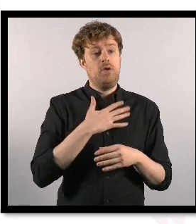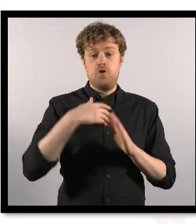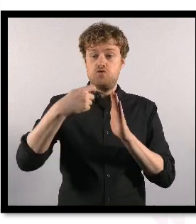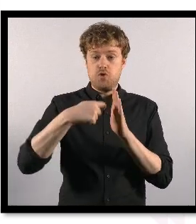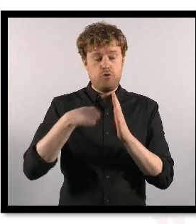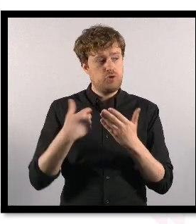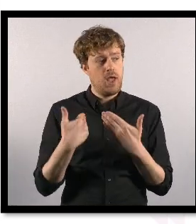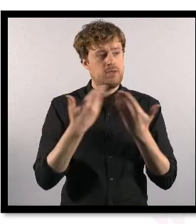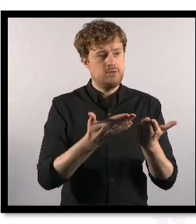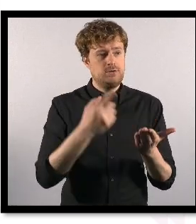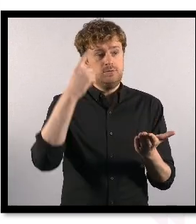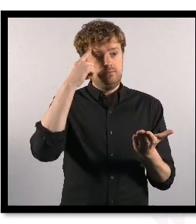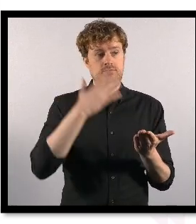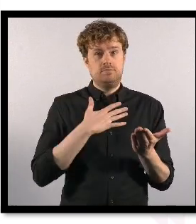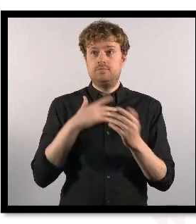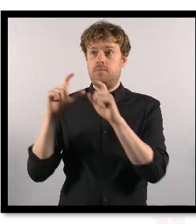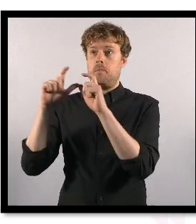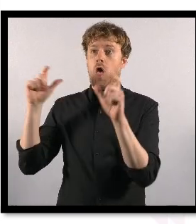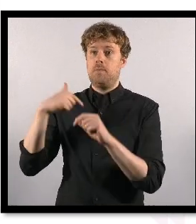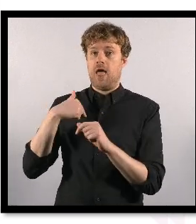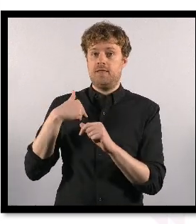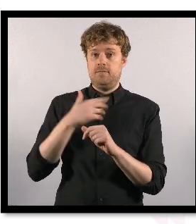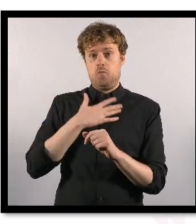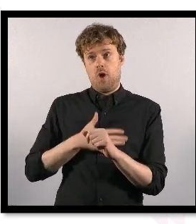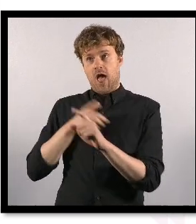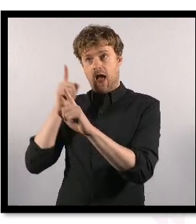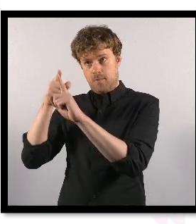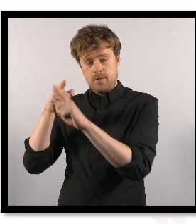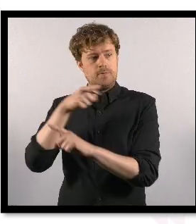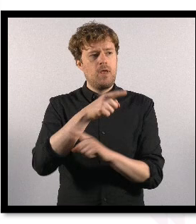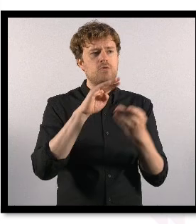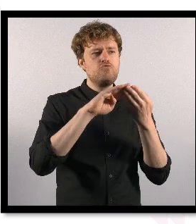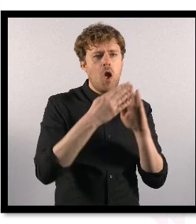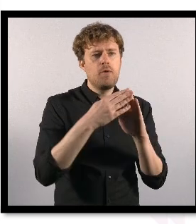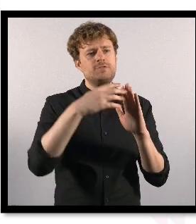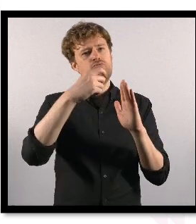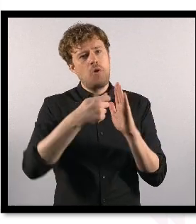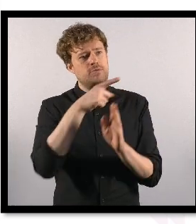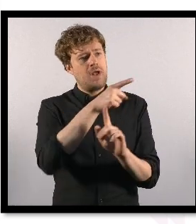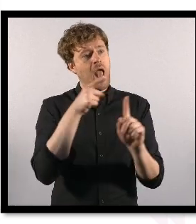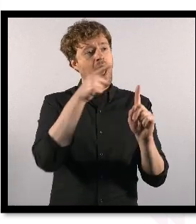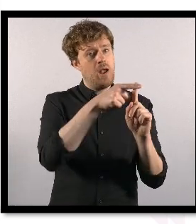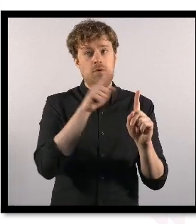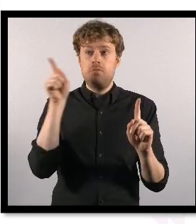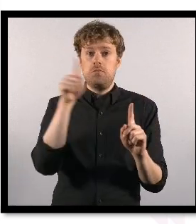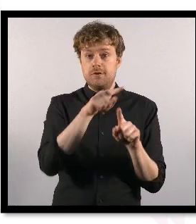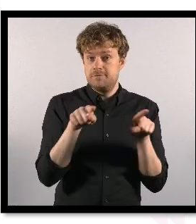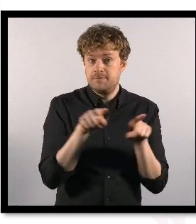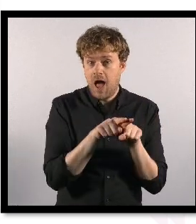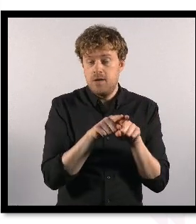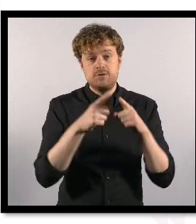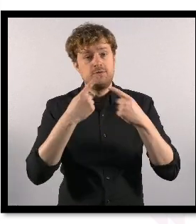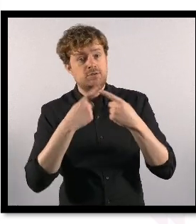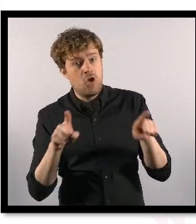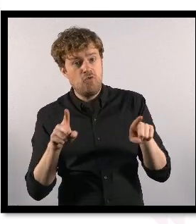successful. So really think carefully about the future of your project and how that's going to impact your users, how you're going to build the